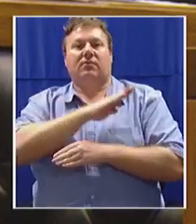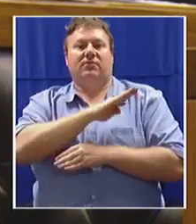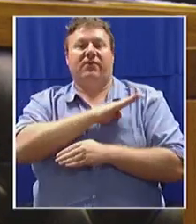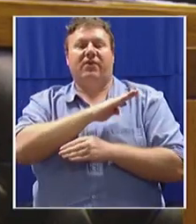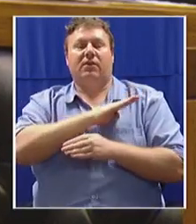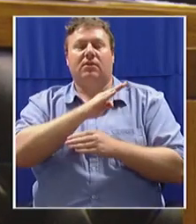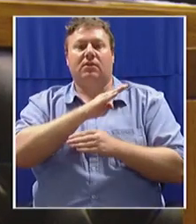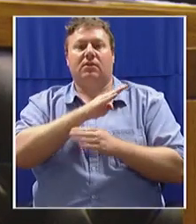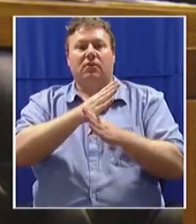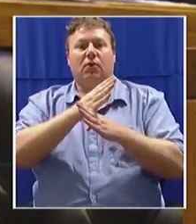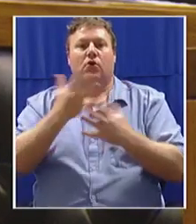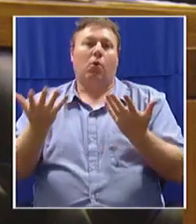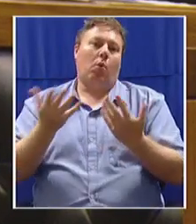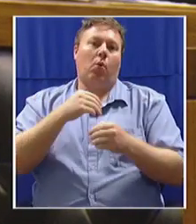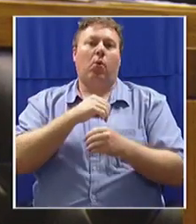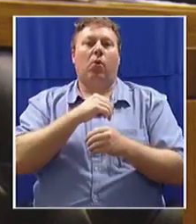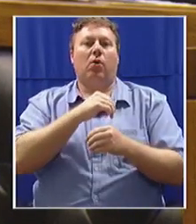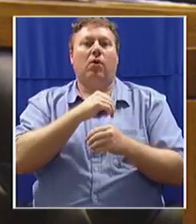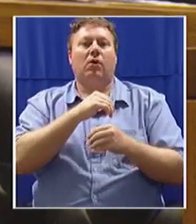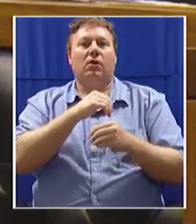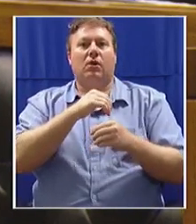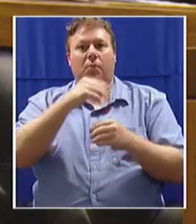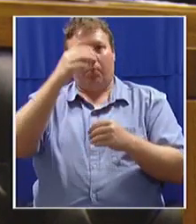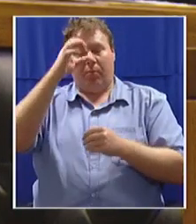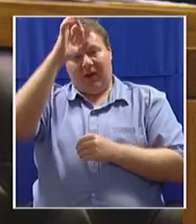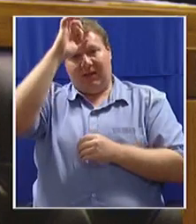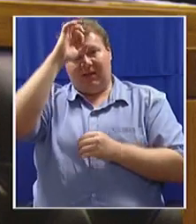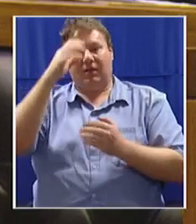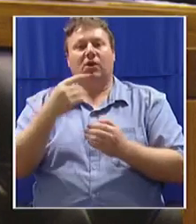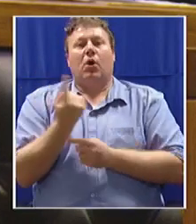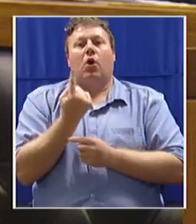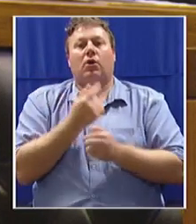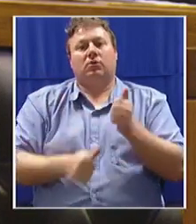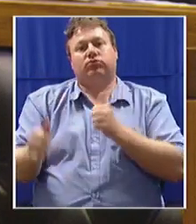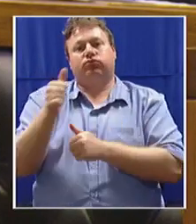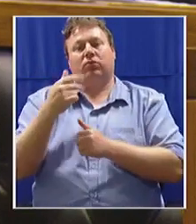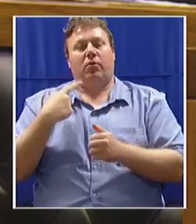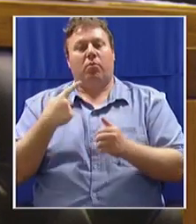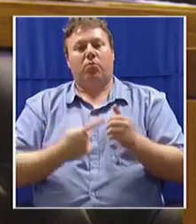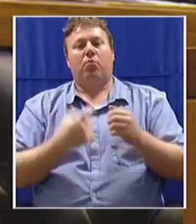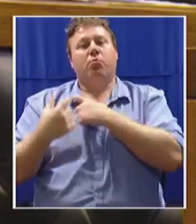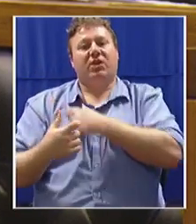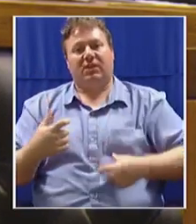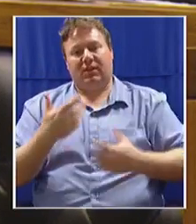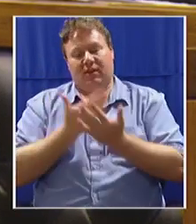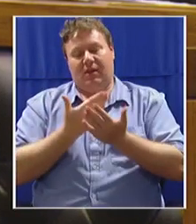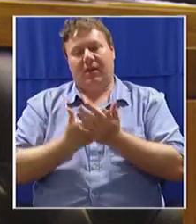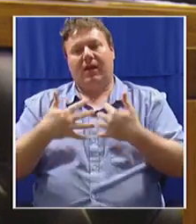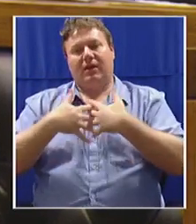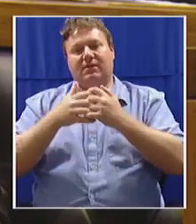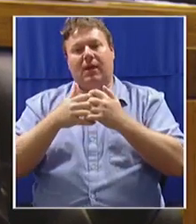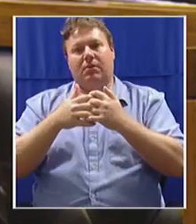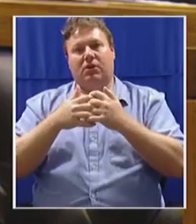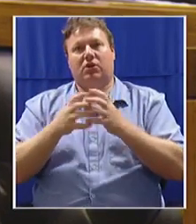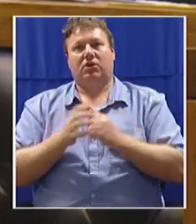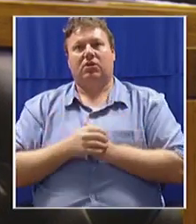service may be established only by the President as the head of the national executive and only in